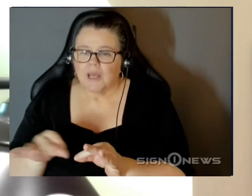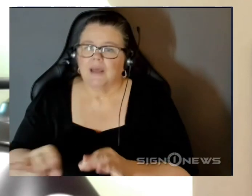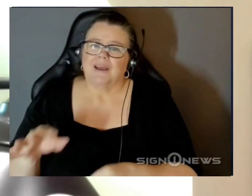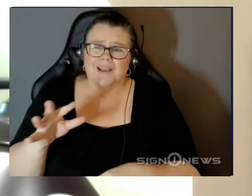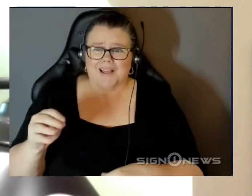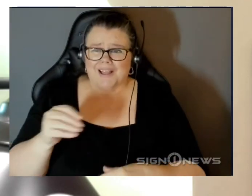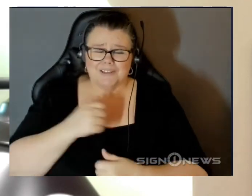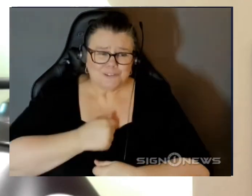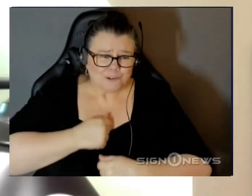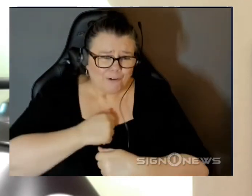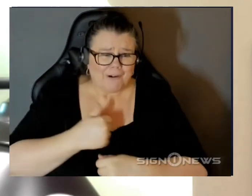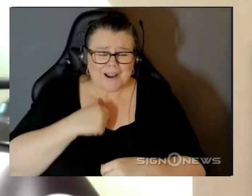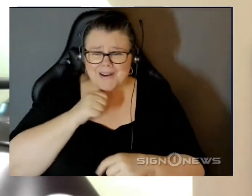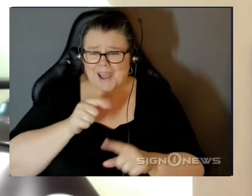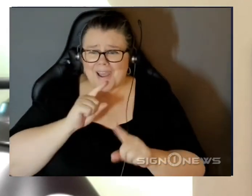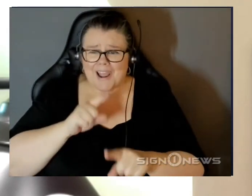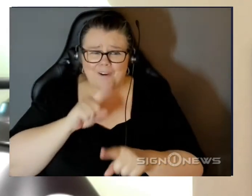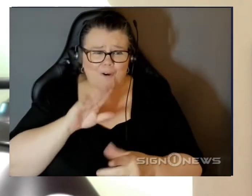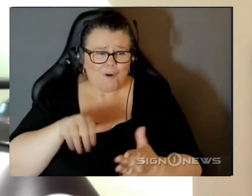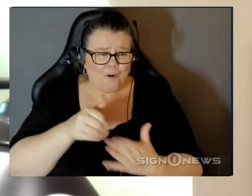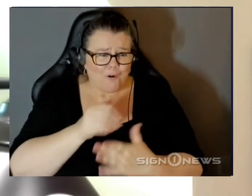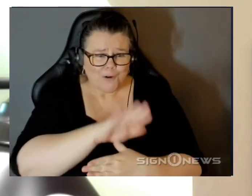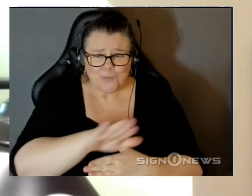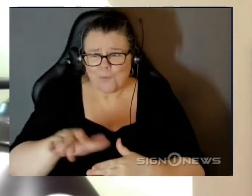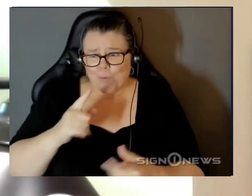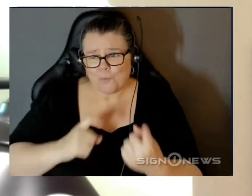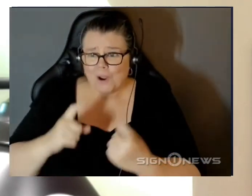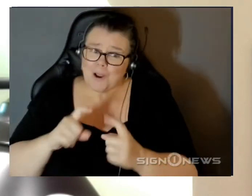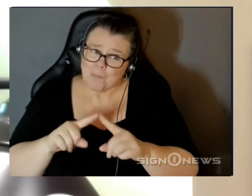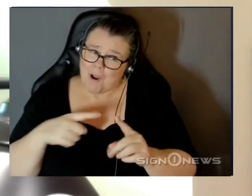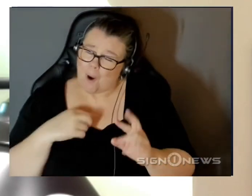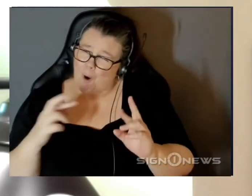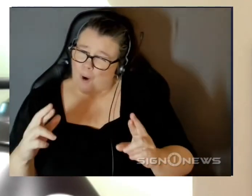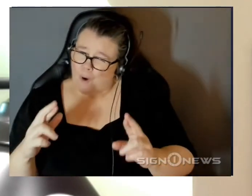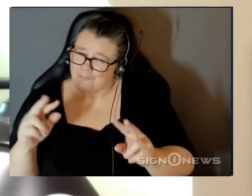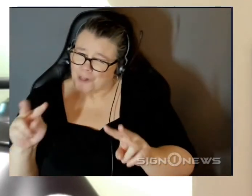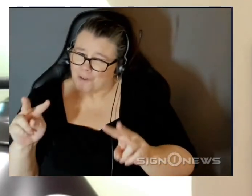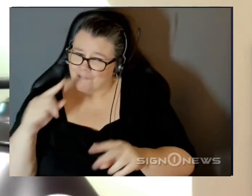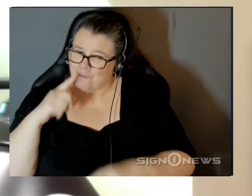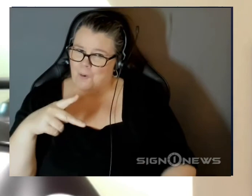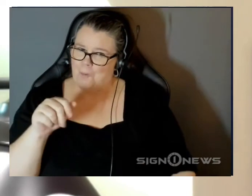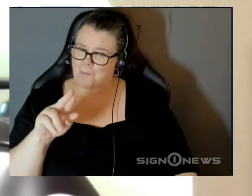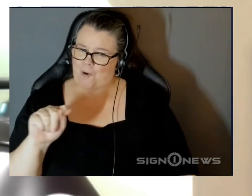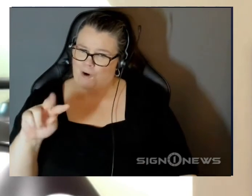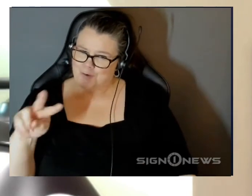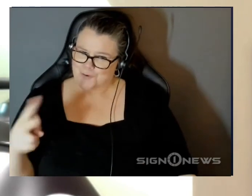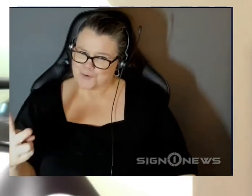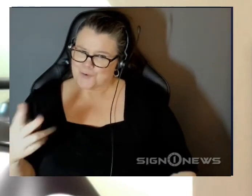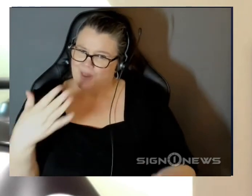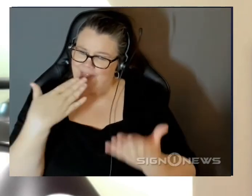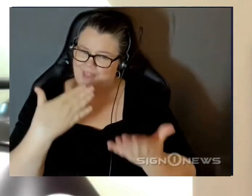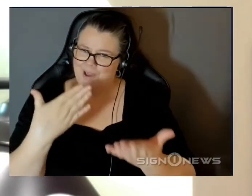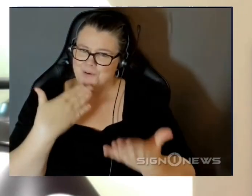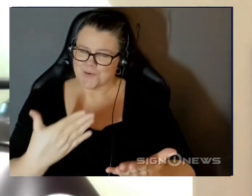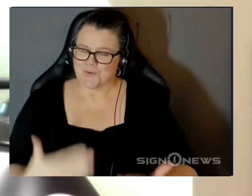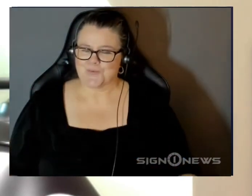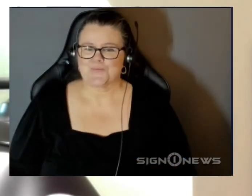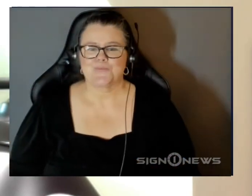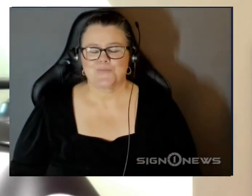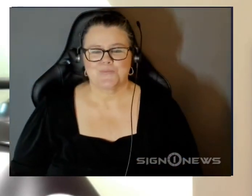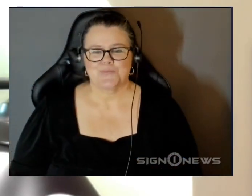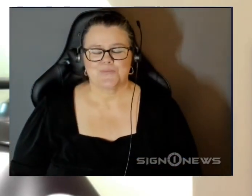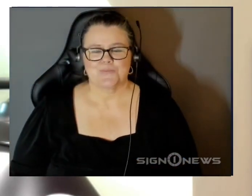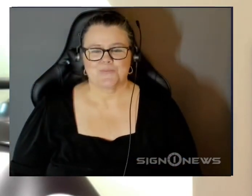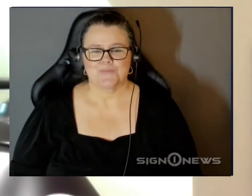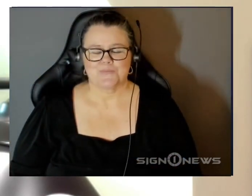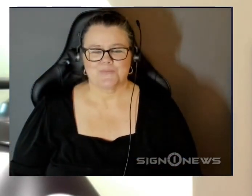but hopefully we'll be able to do that in a part 2. So thank you all again.